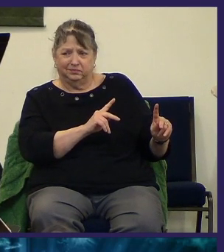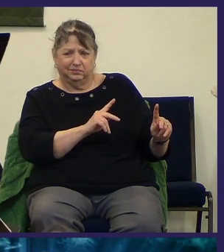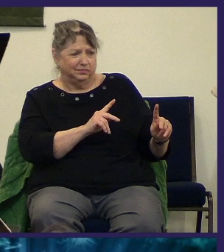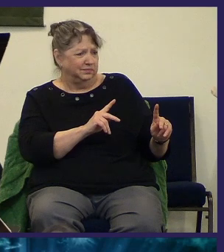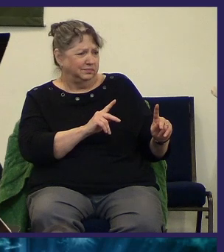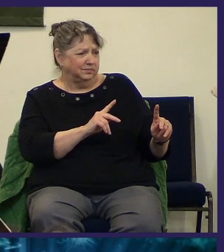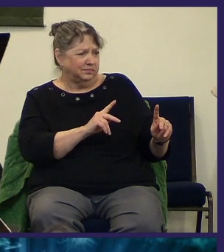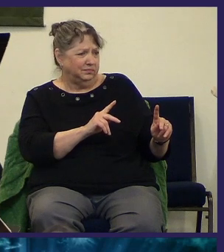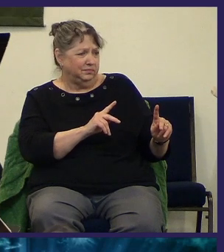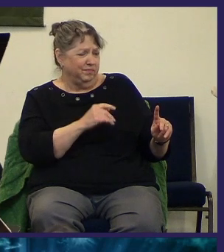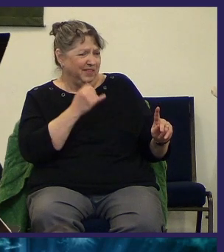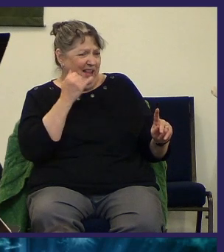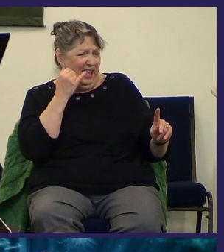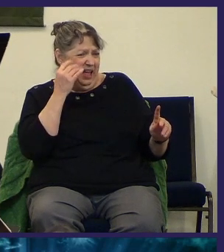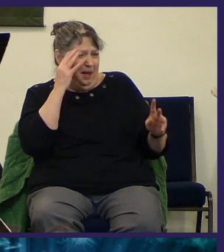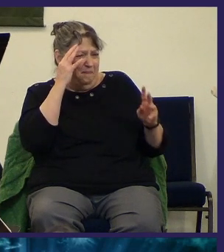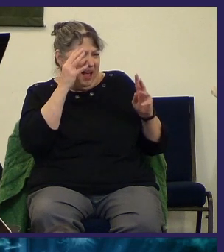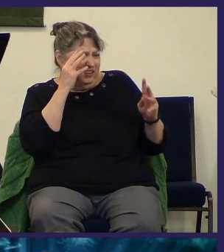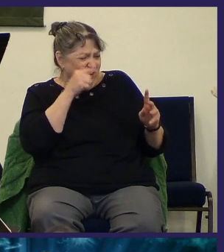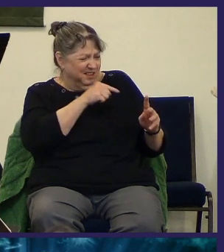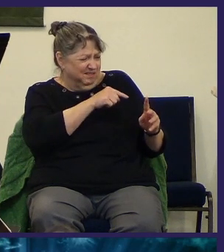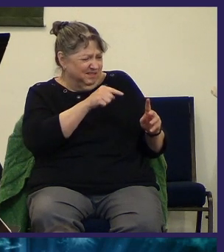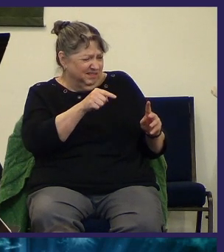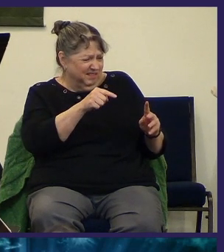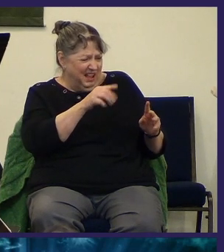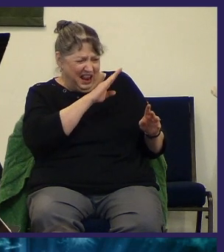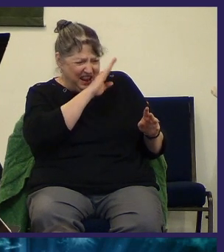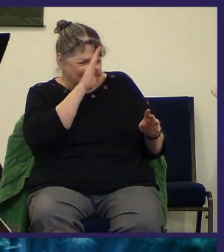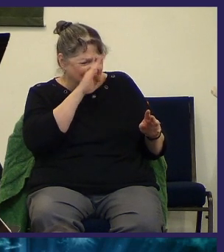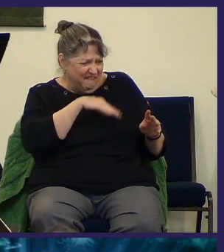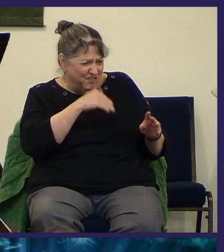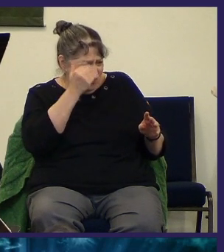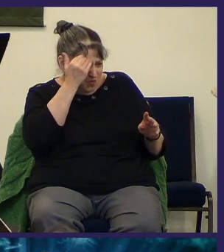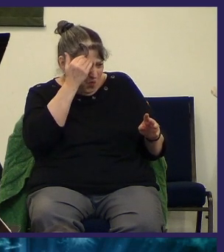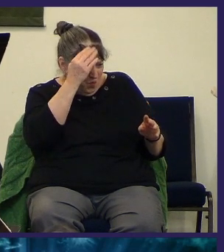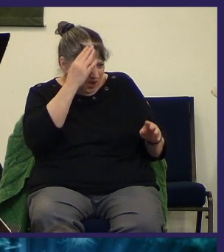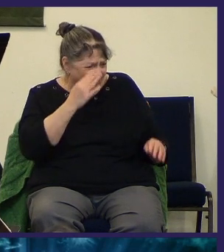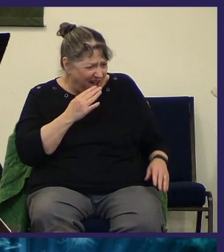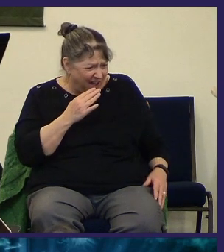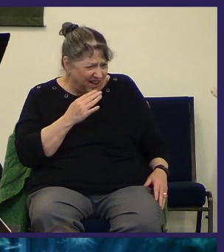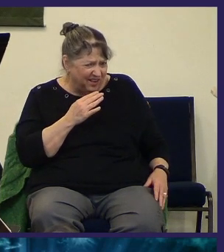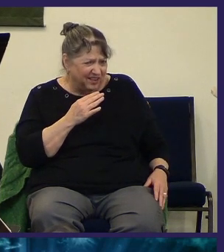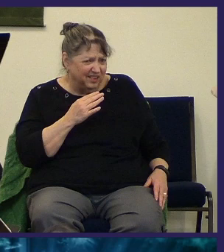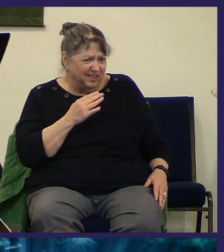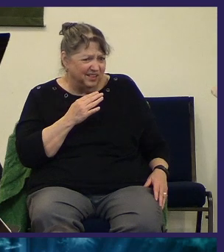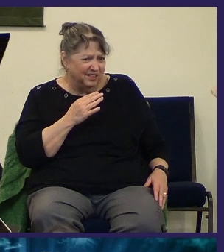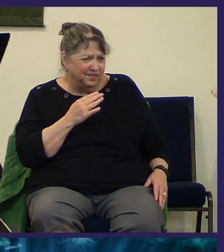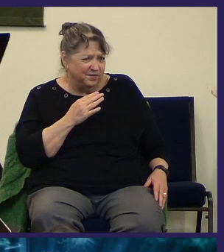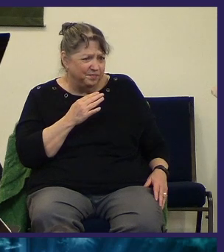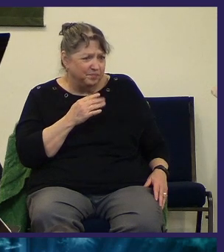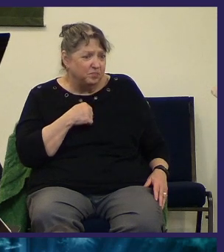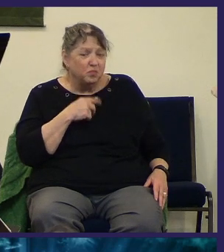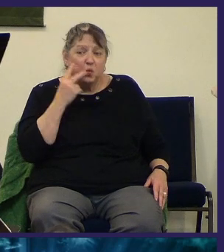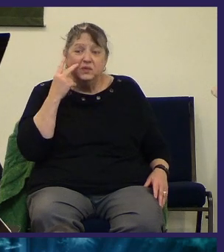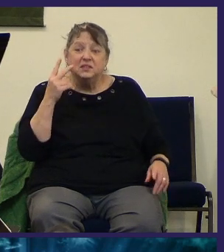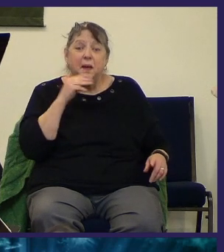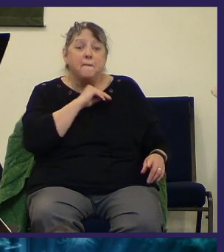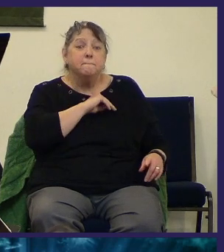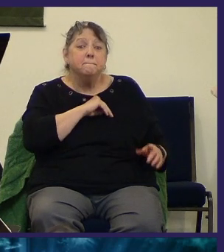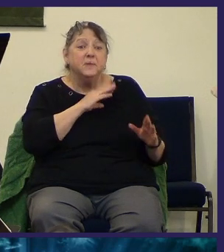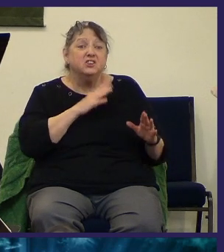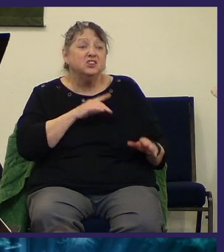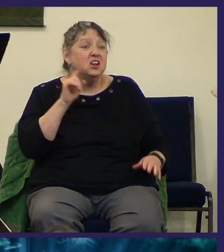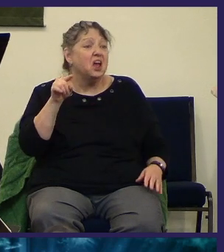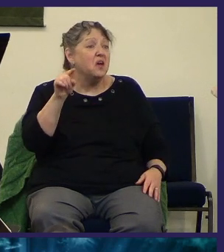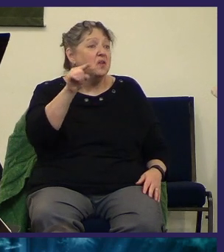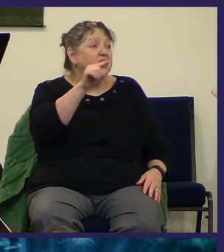god never having that opportunity to know god we look at missionaries and our church has